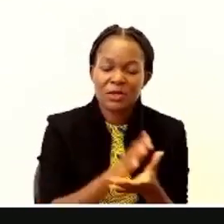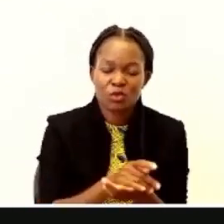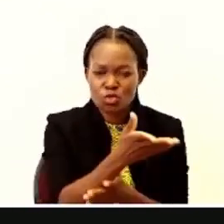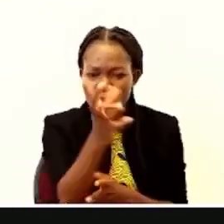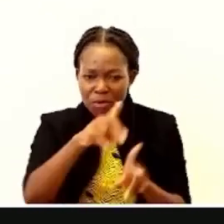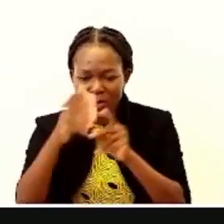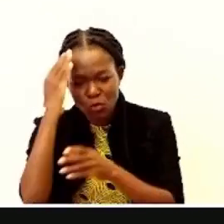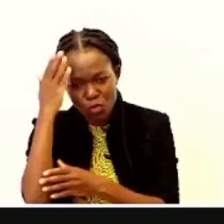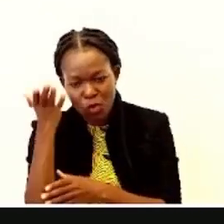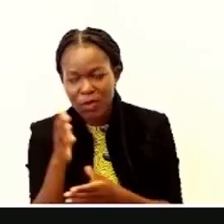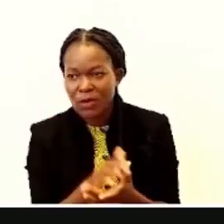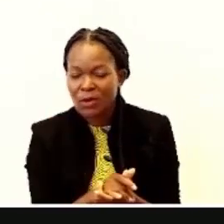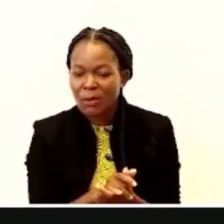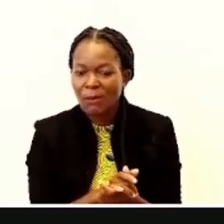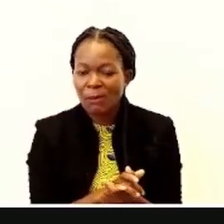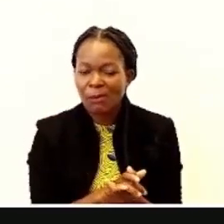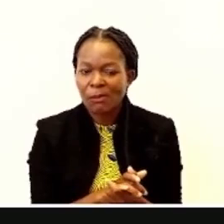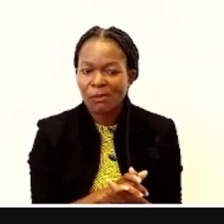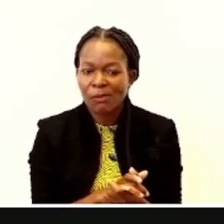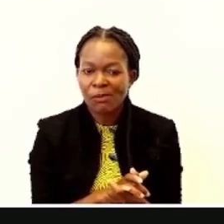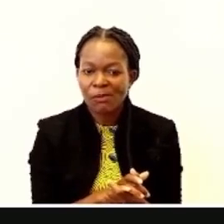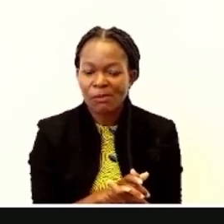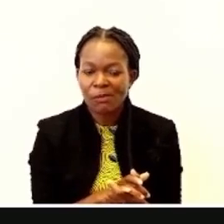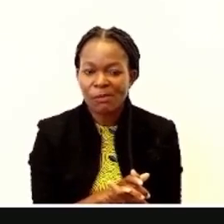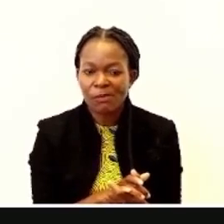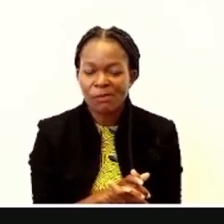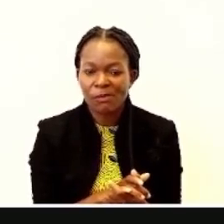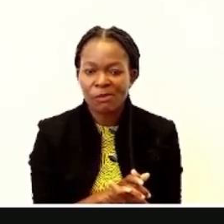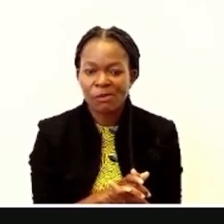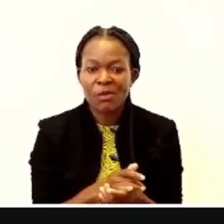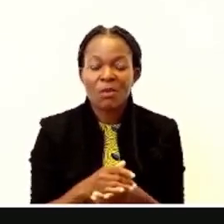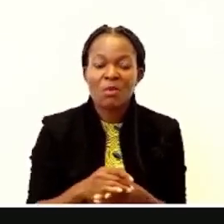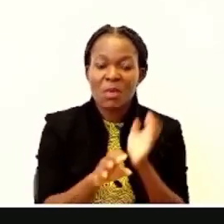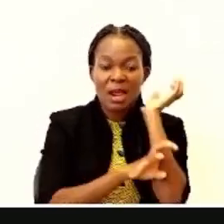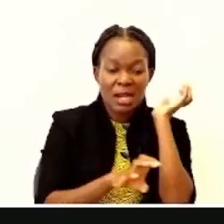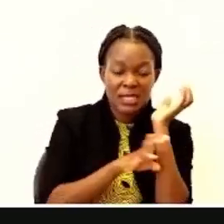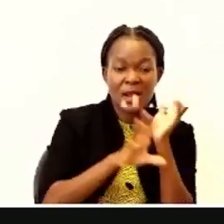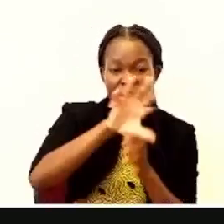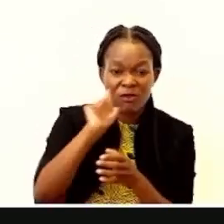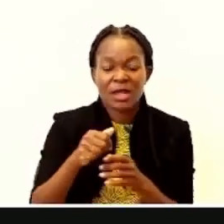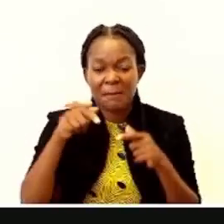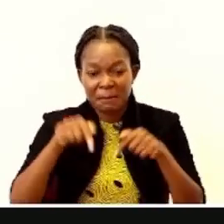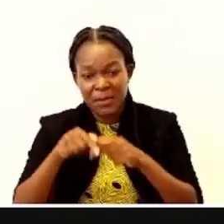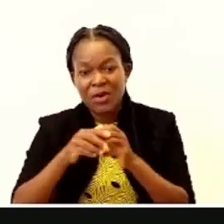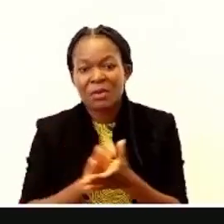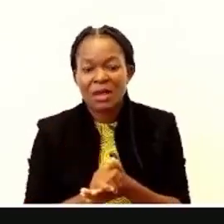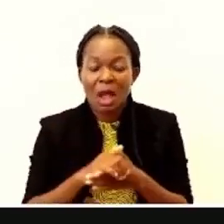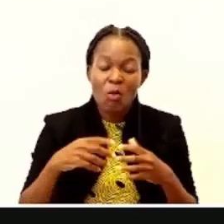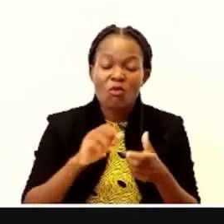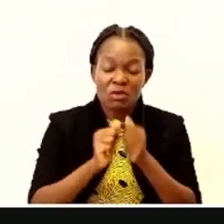that our own climate negotiators are currently being coordinated by